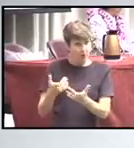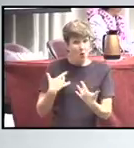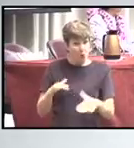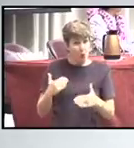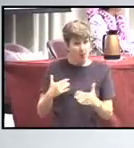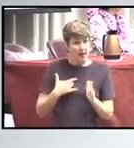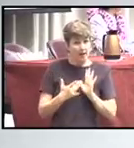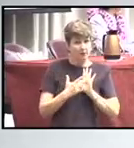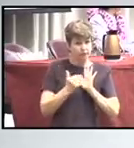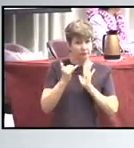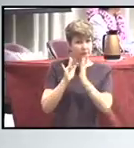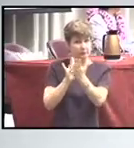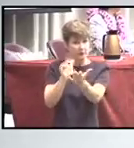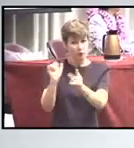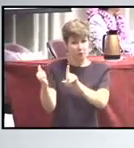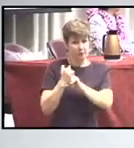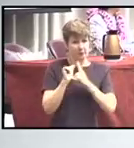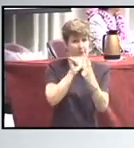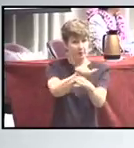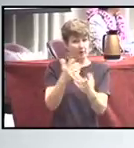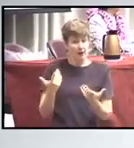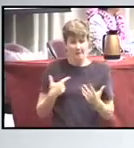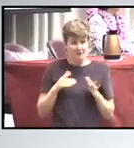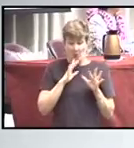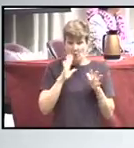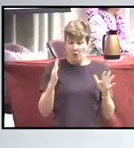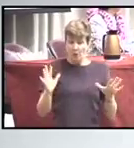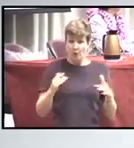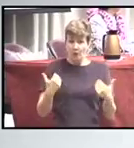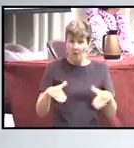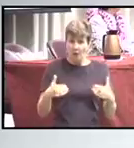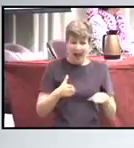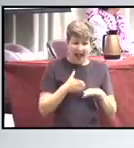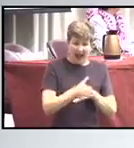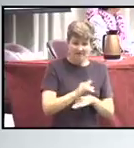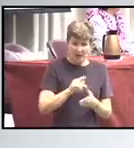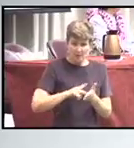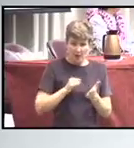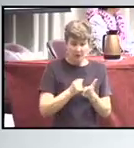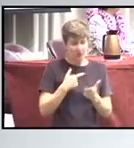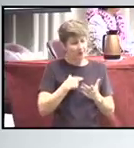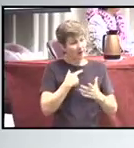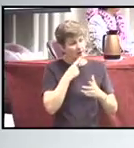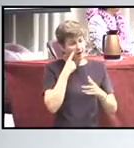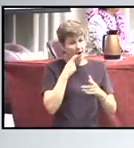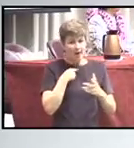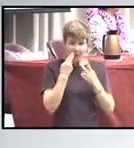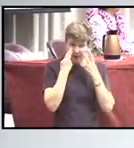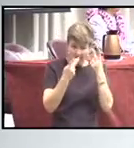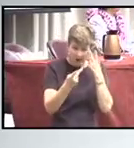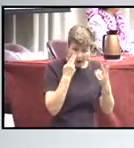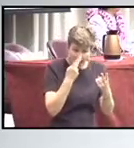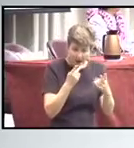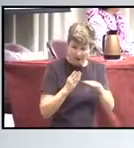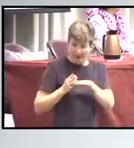interpreters. So needless to say, I left the project and this whole endeavor